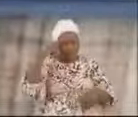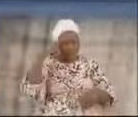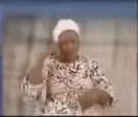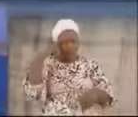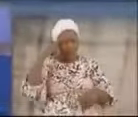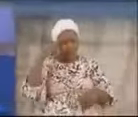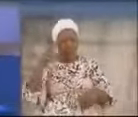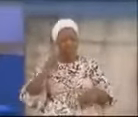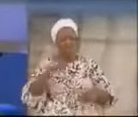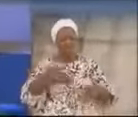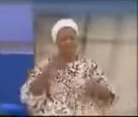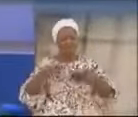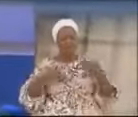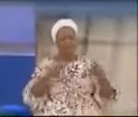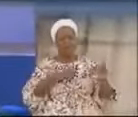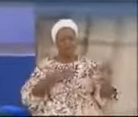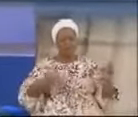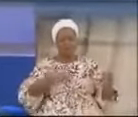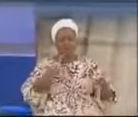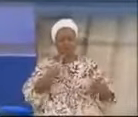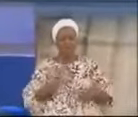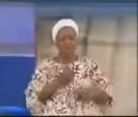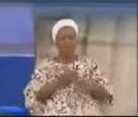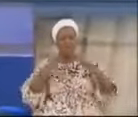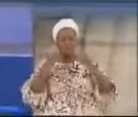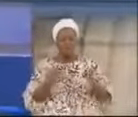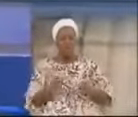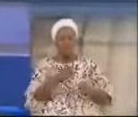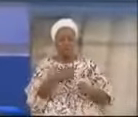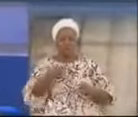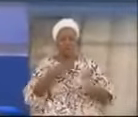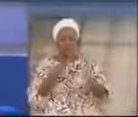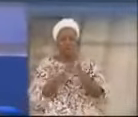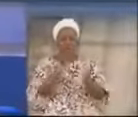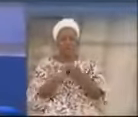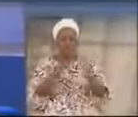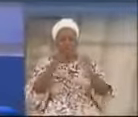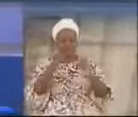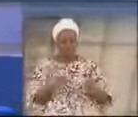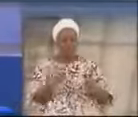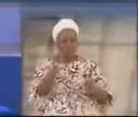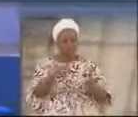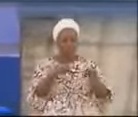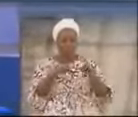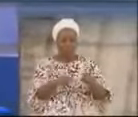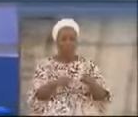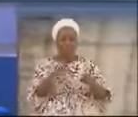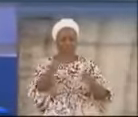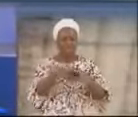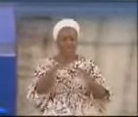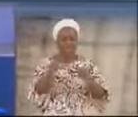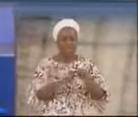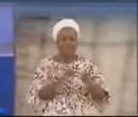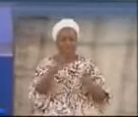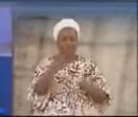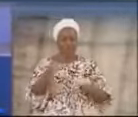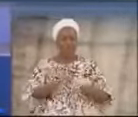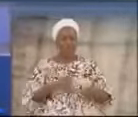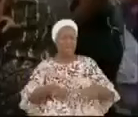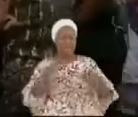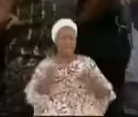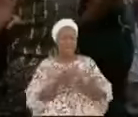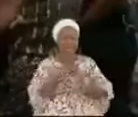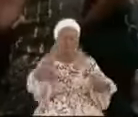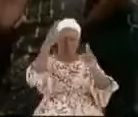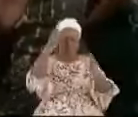of the Lord is our strength. And we pray that that strength will continue in every one of our lives in